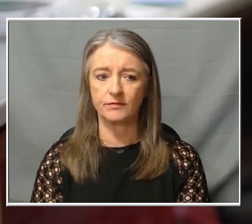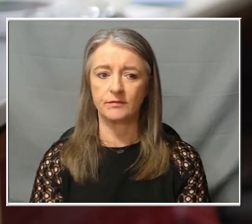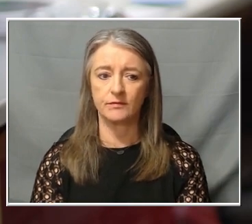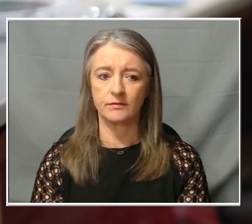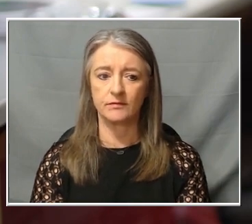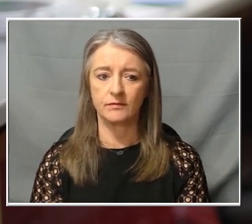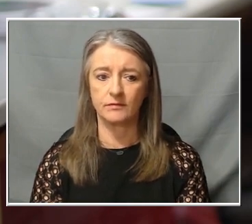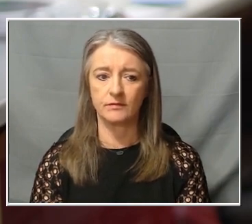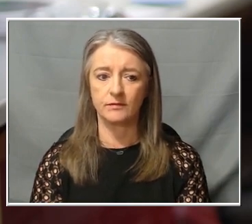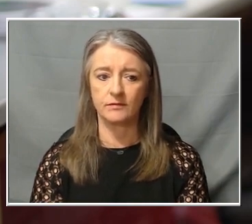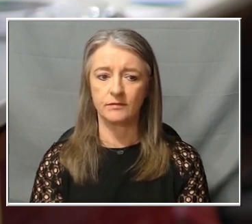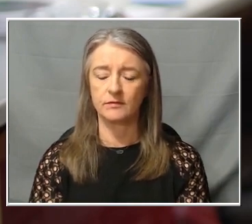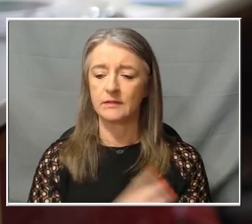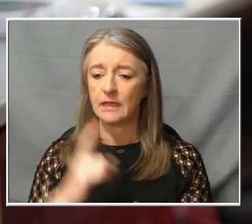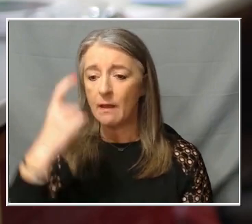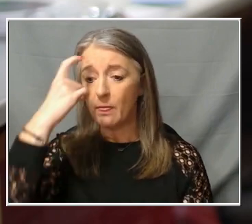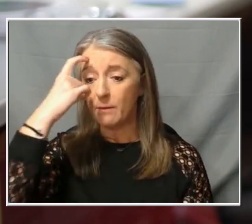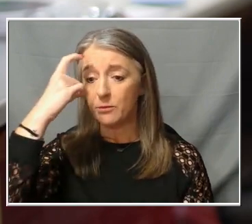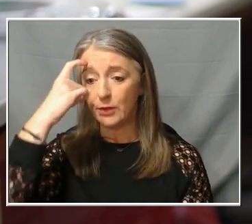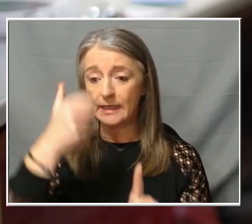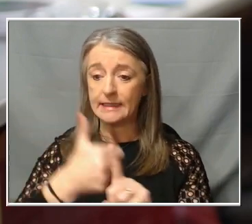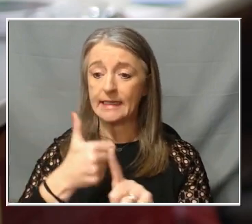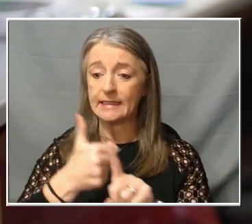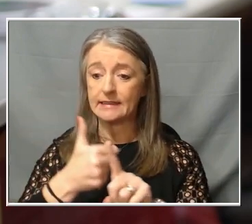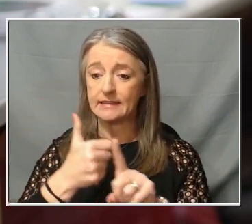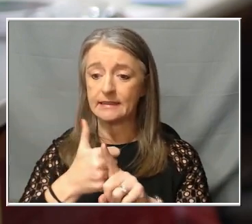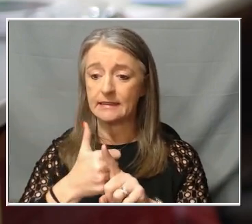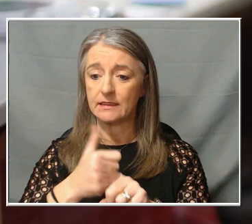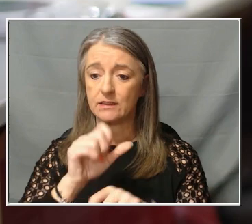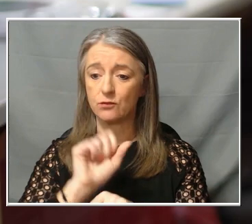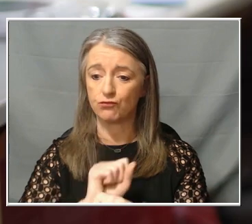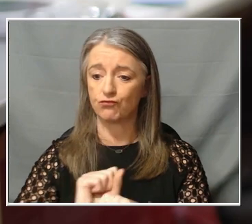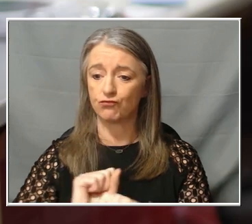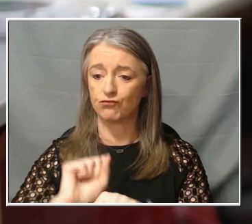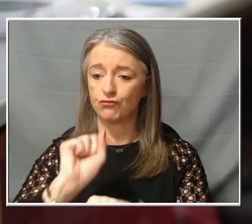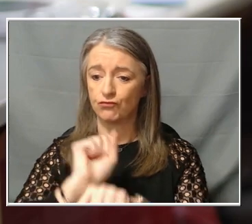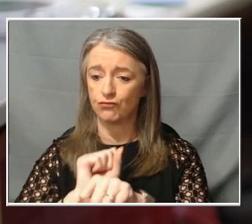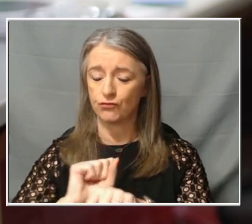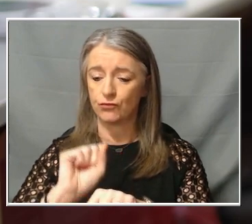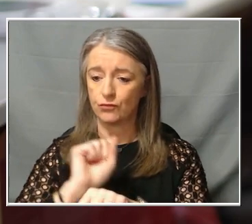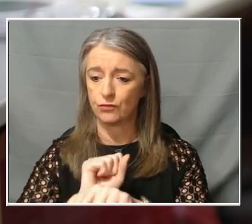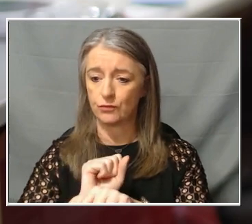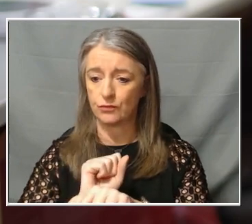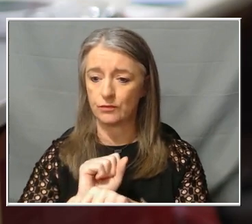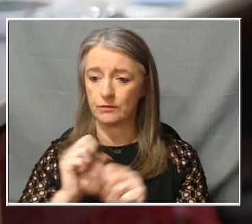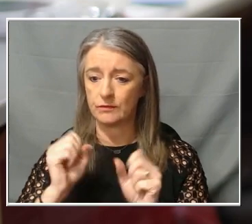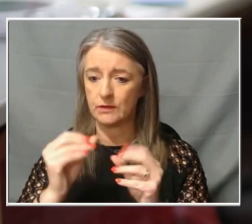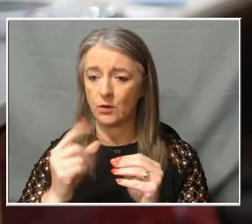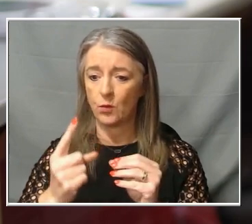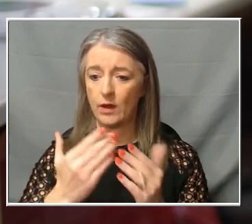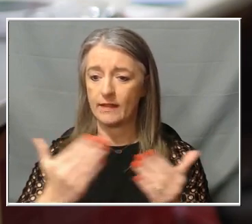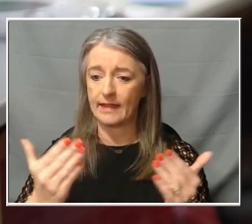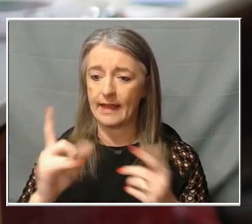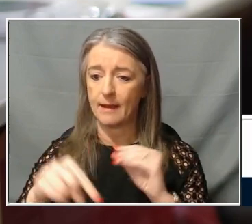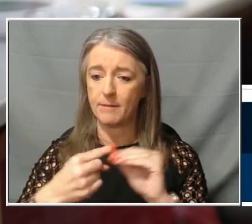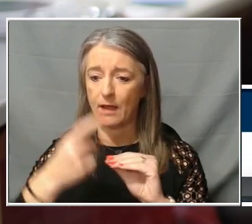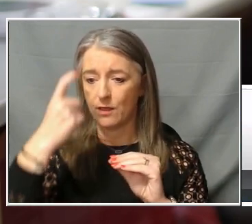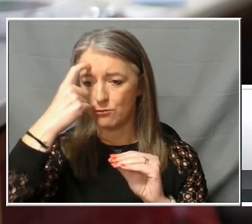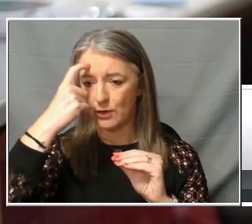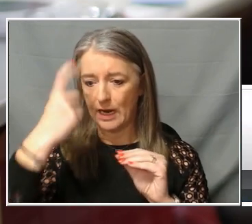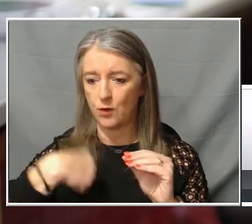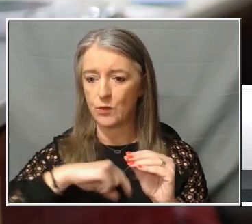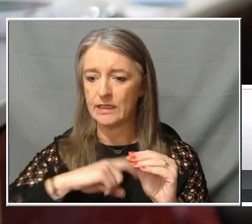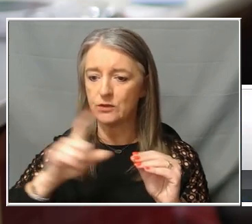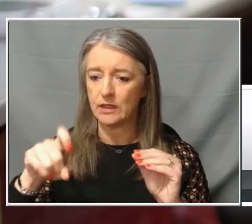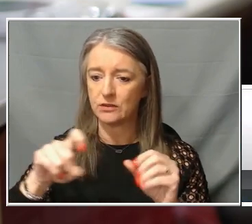So the brain essentially working, so one thing about the brain we need to understand, which